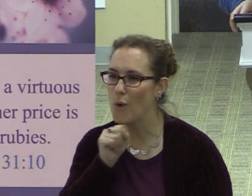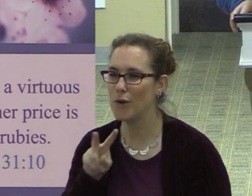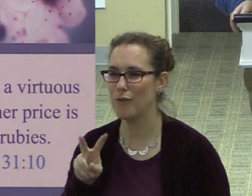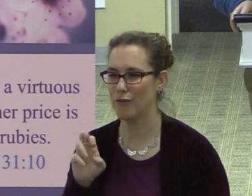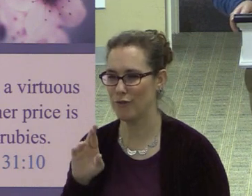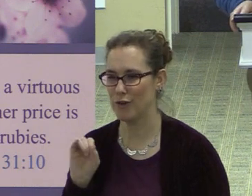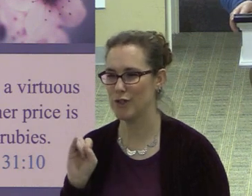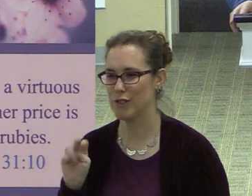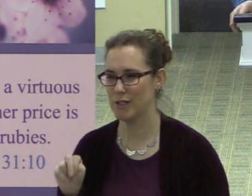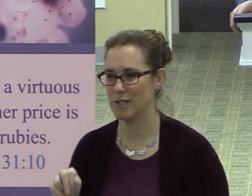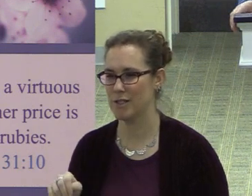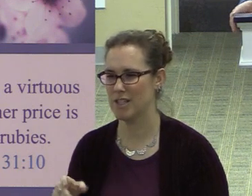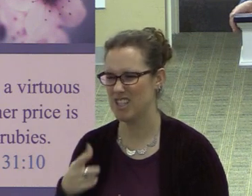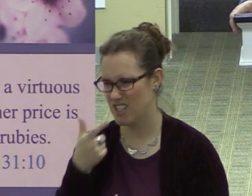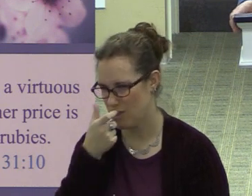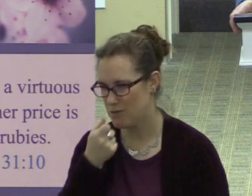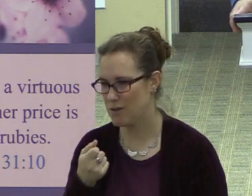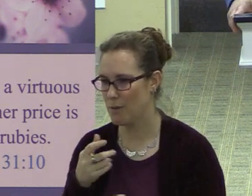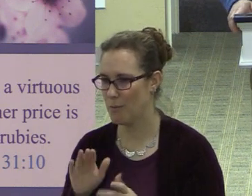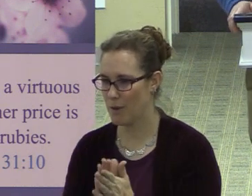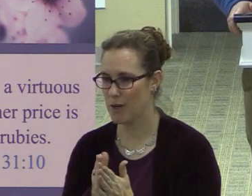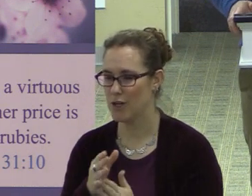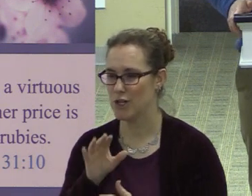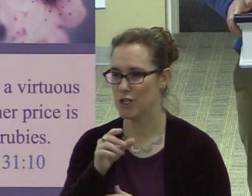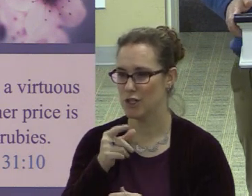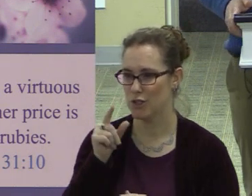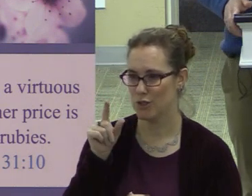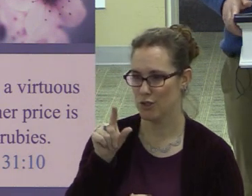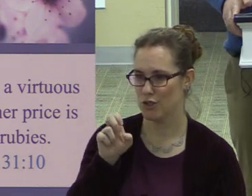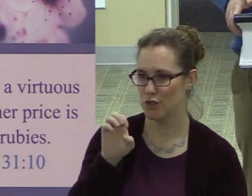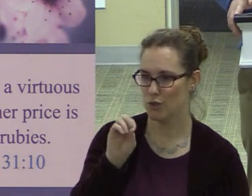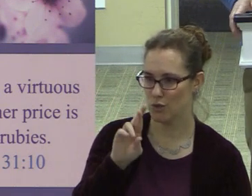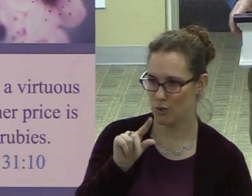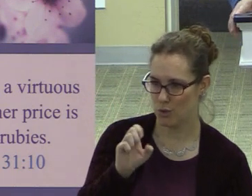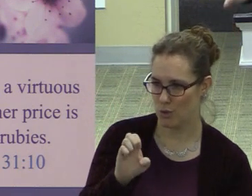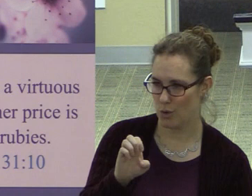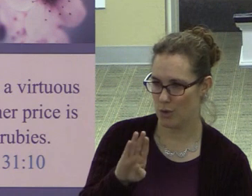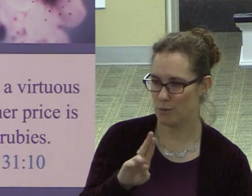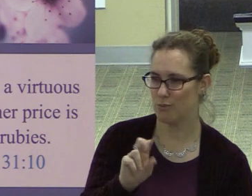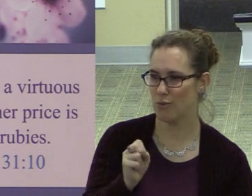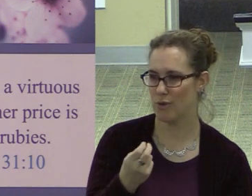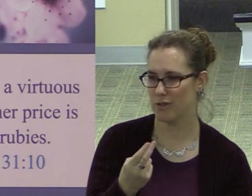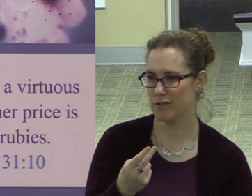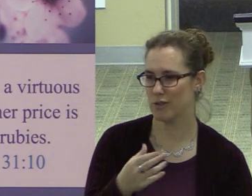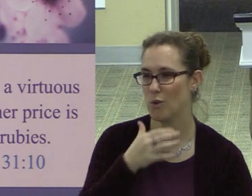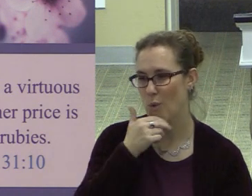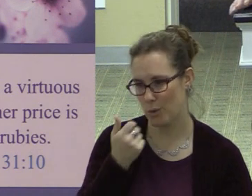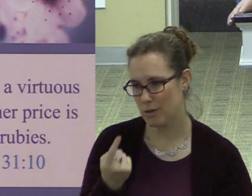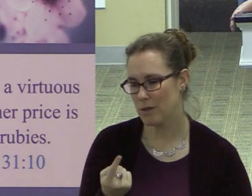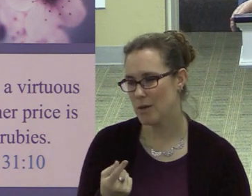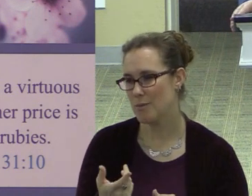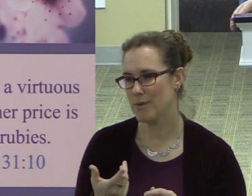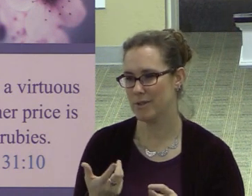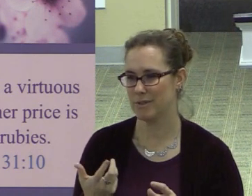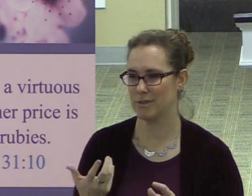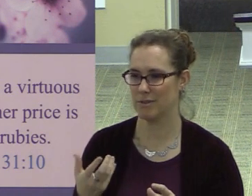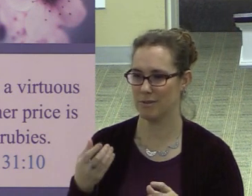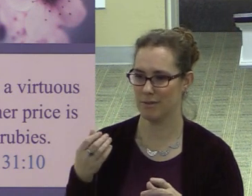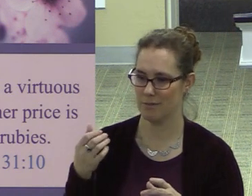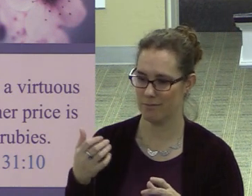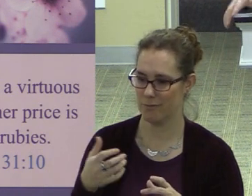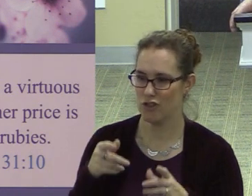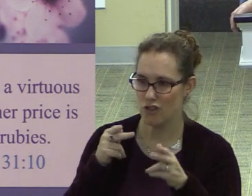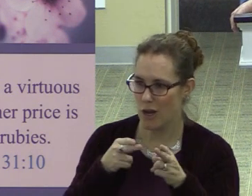an interesting book. It deals even when George Bush, the first George Bush, was shot down and rescued in the sea. It's fascinating stuff, and it gets into detail about